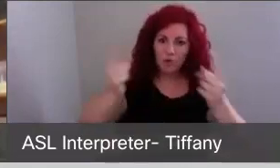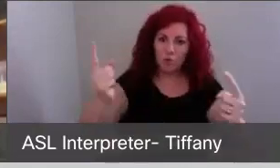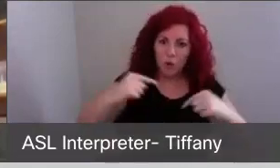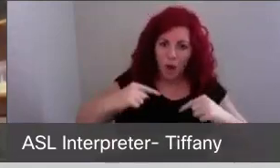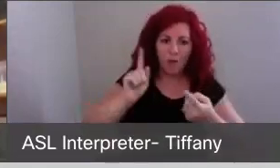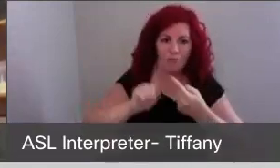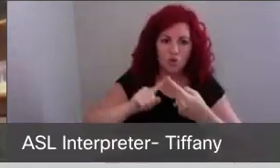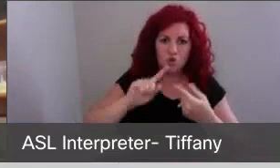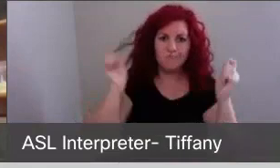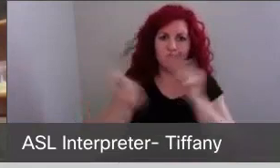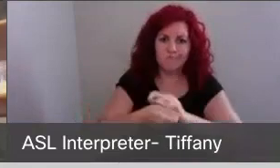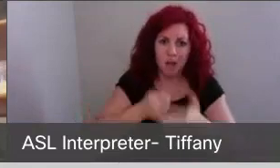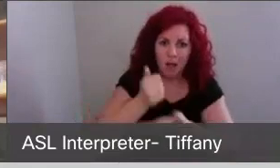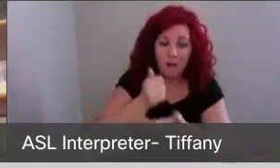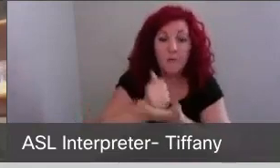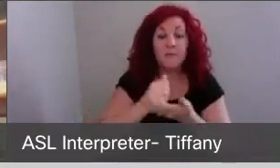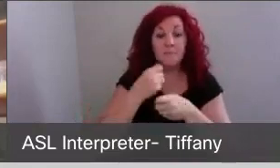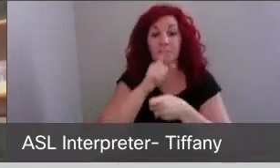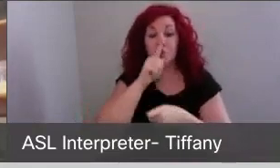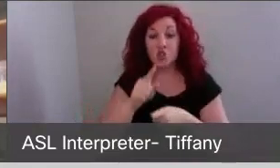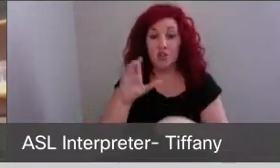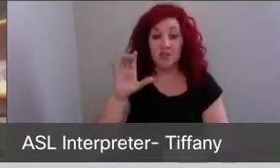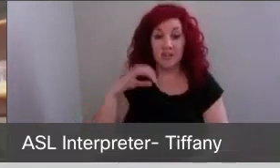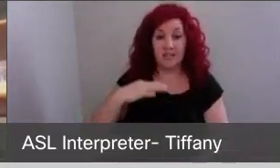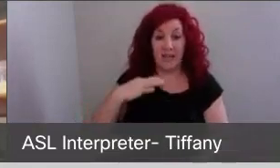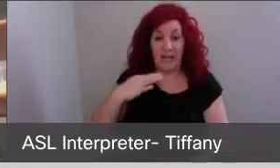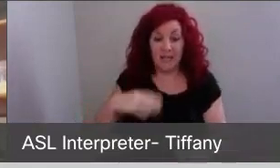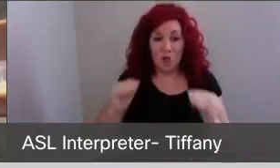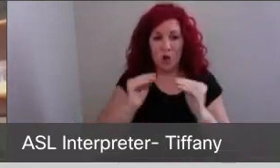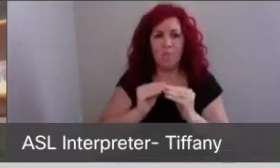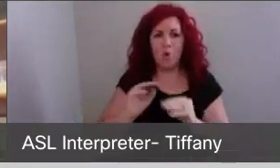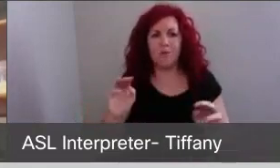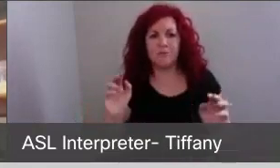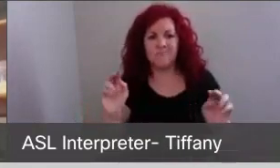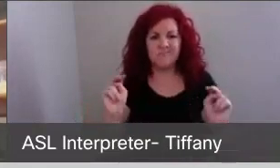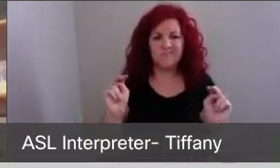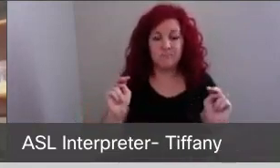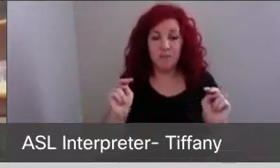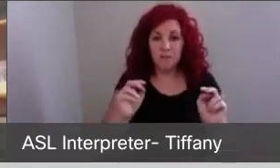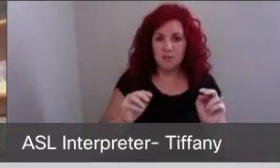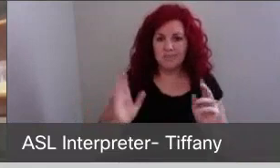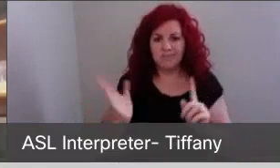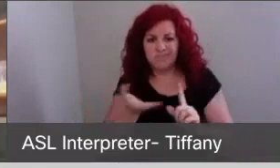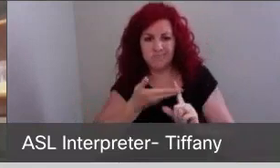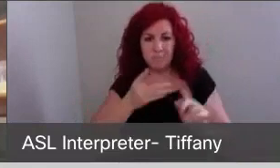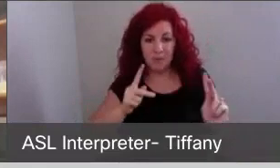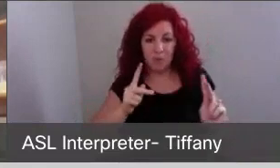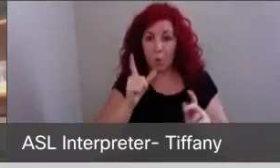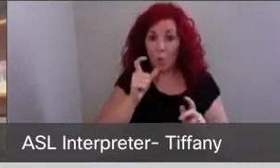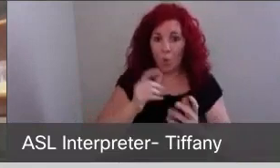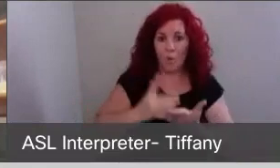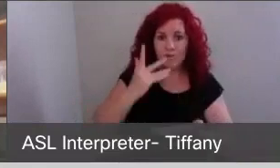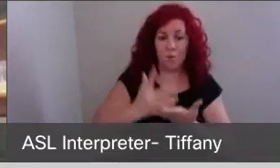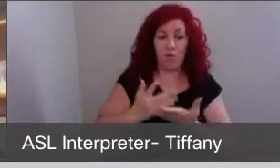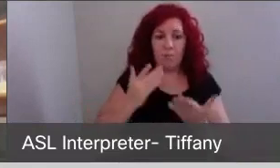to be viable. It also ensures that candidates are more moderate as they work to get votes of those swing or occasional voters who might